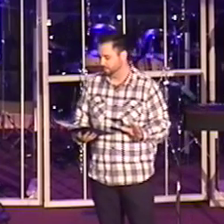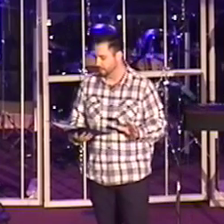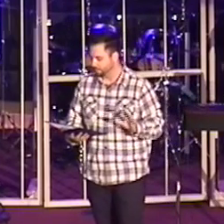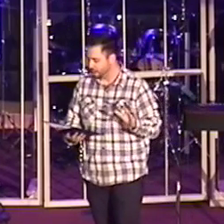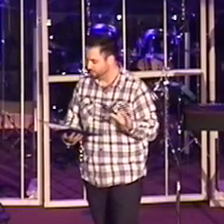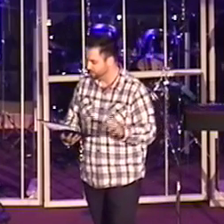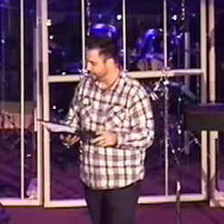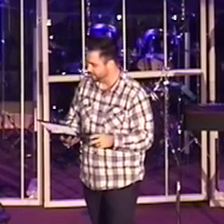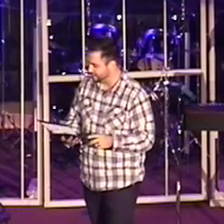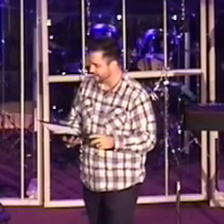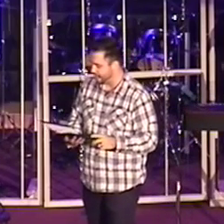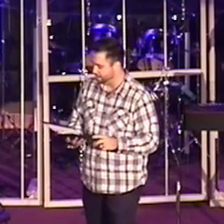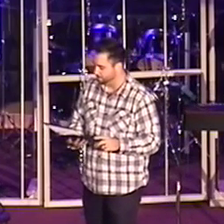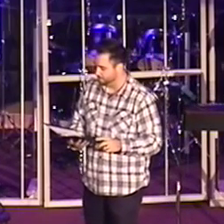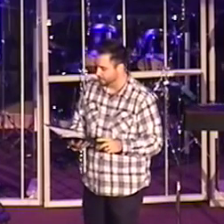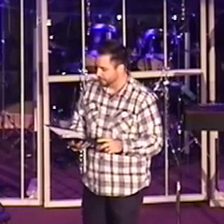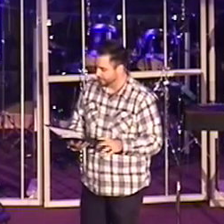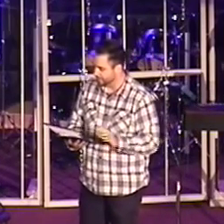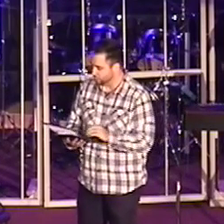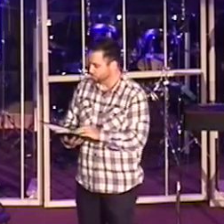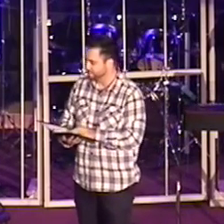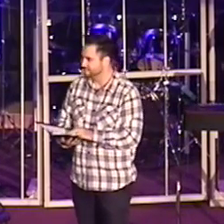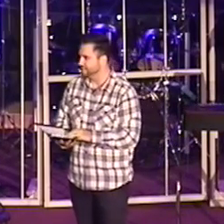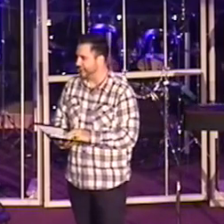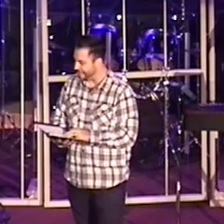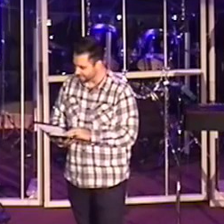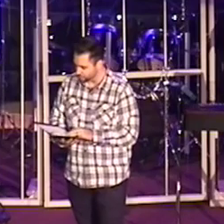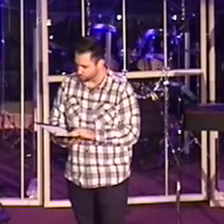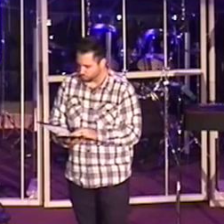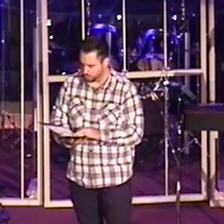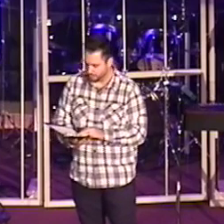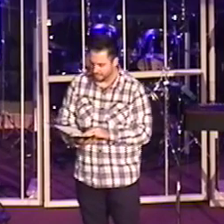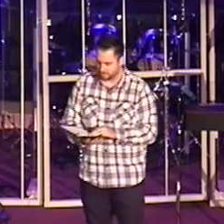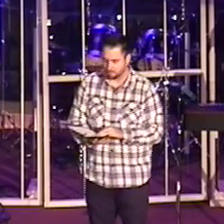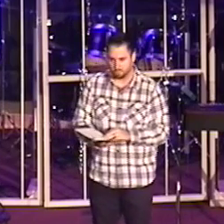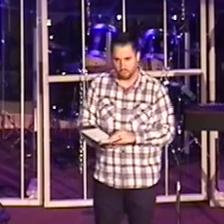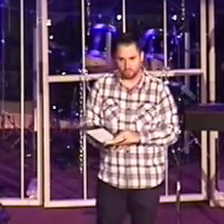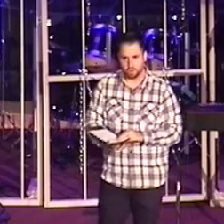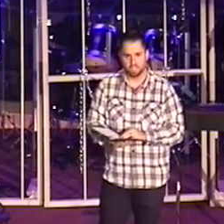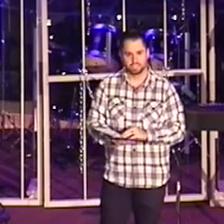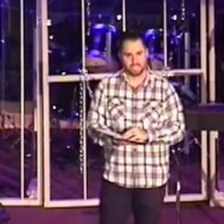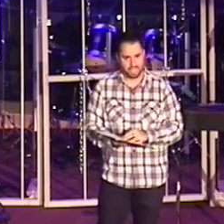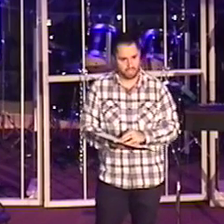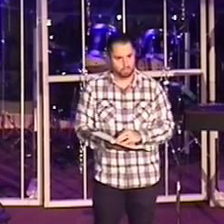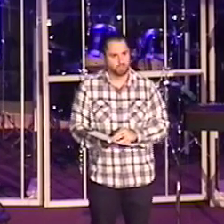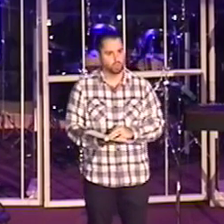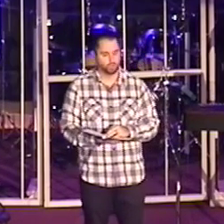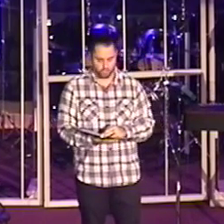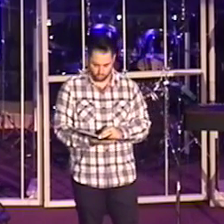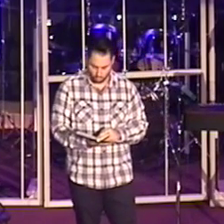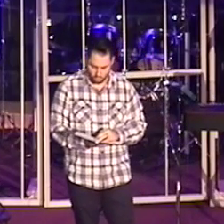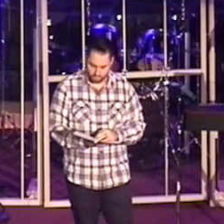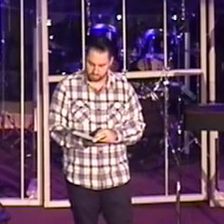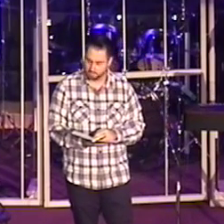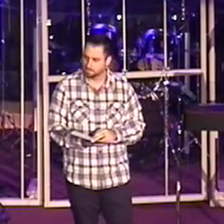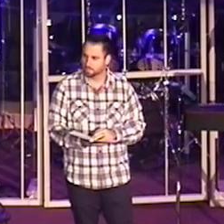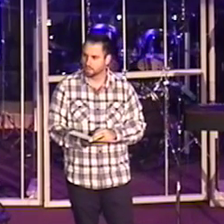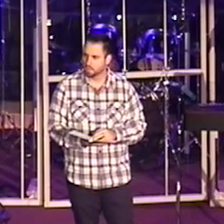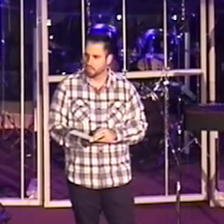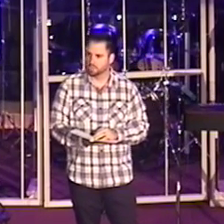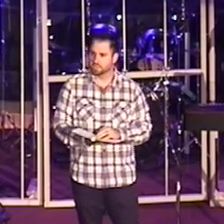you. Proverbs 18:9. He who is slack in his work is a brother to him who